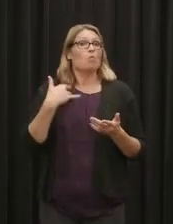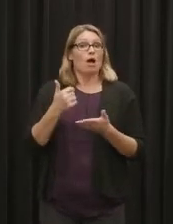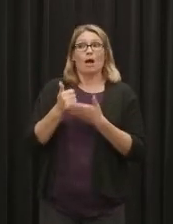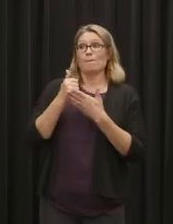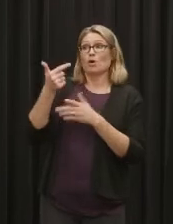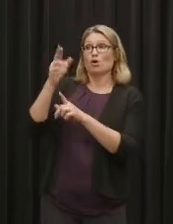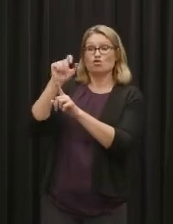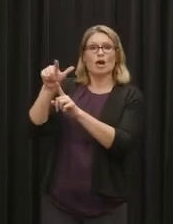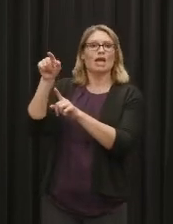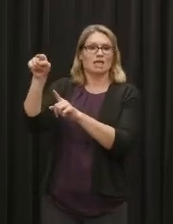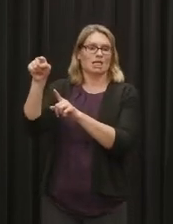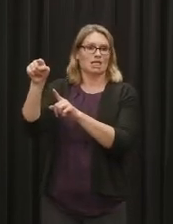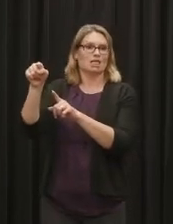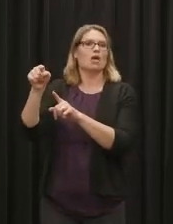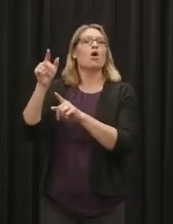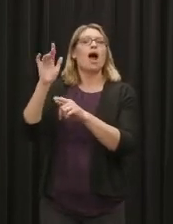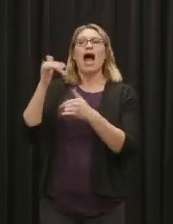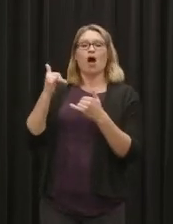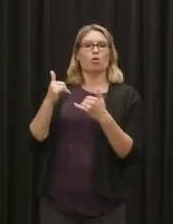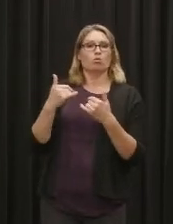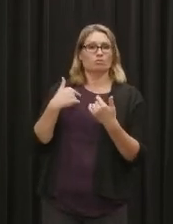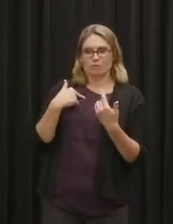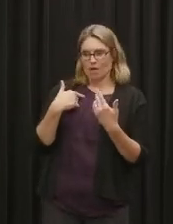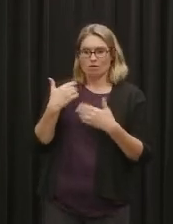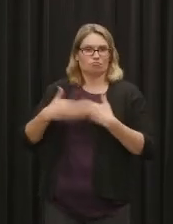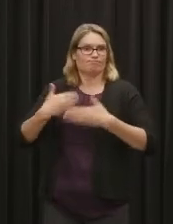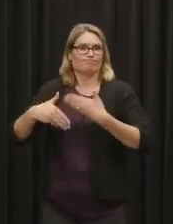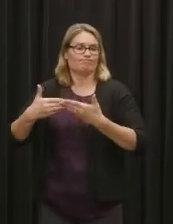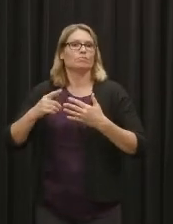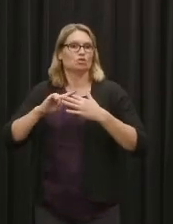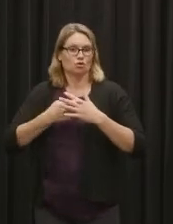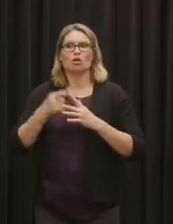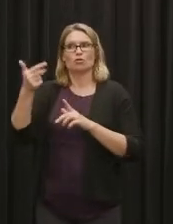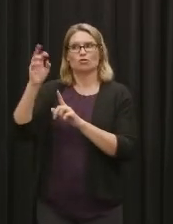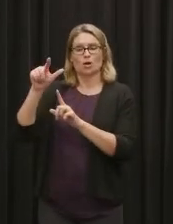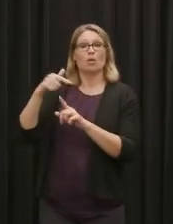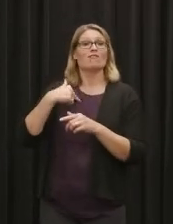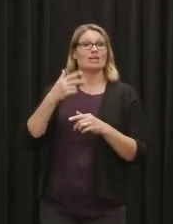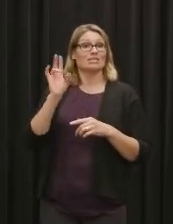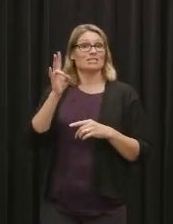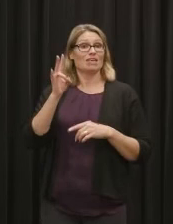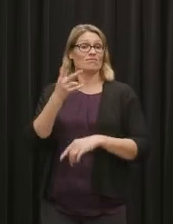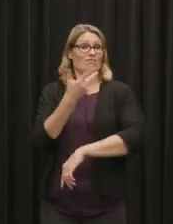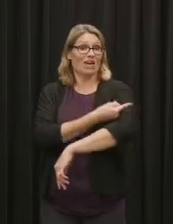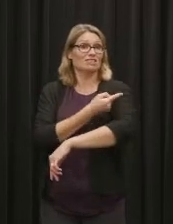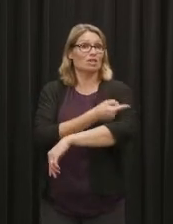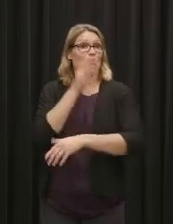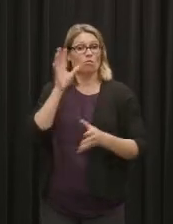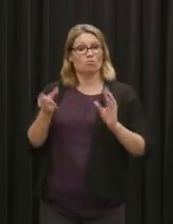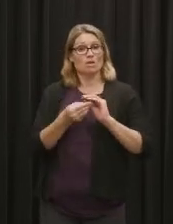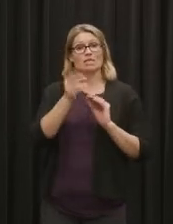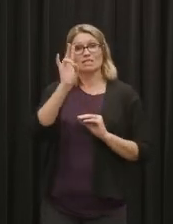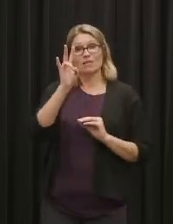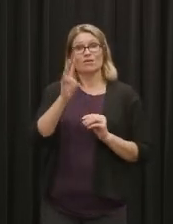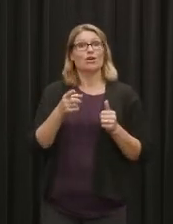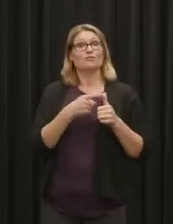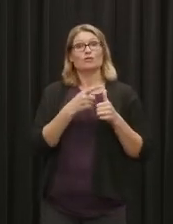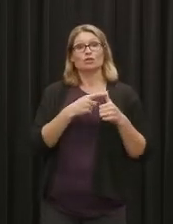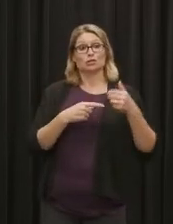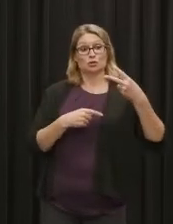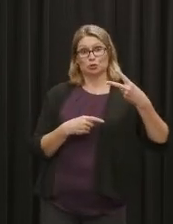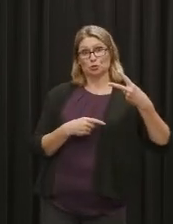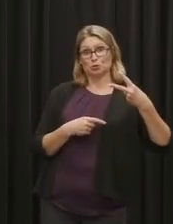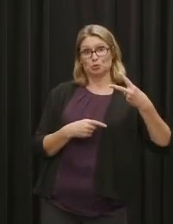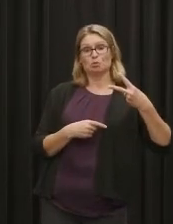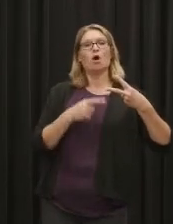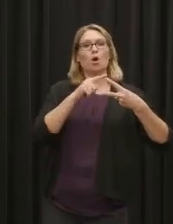Greg McCallum leading us with the logistics side of things. And there are 7 vaccines that will be rolled out eventually. The first 2 are the ones